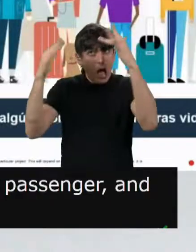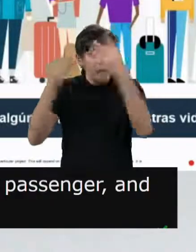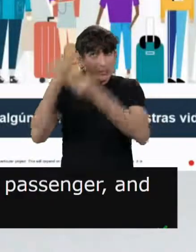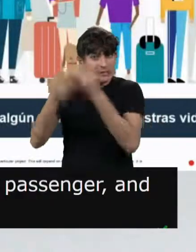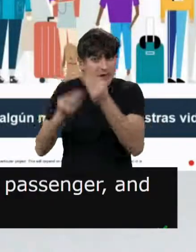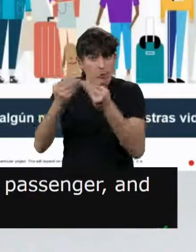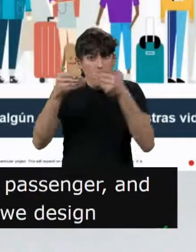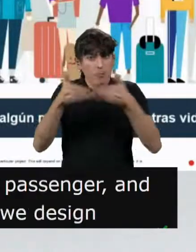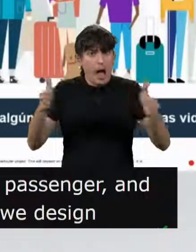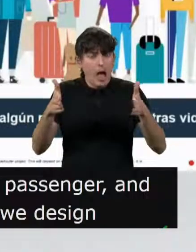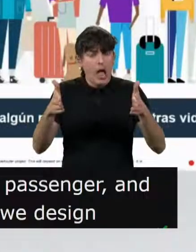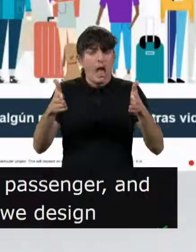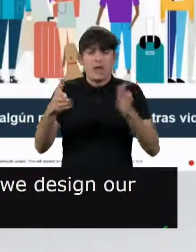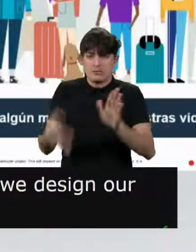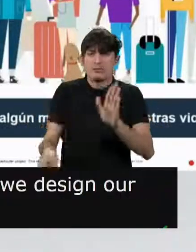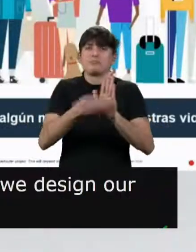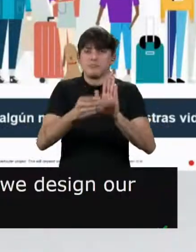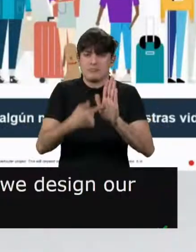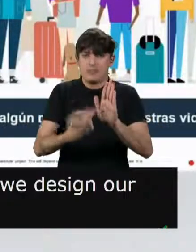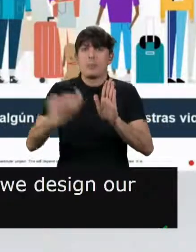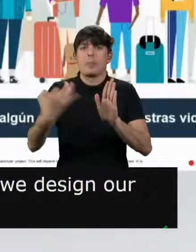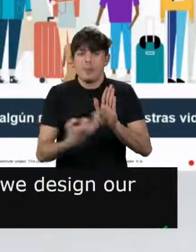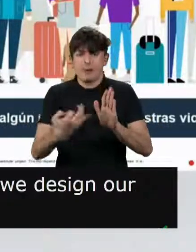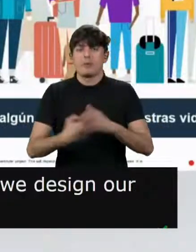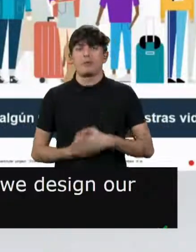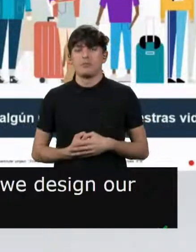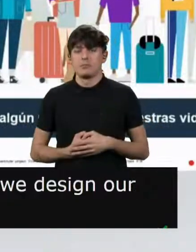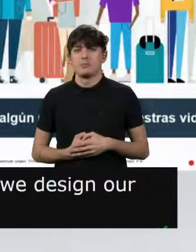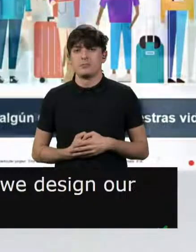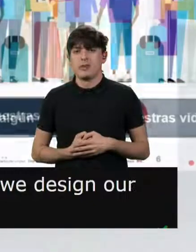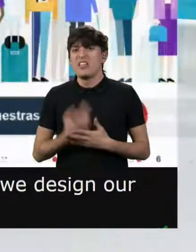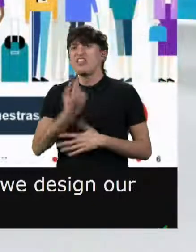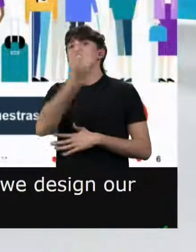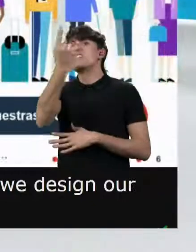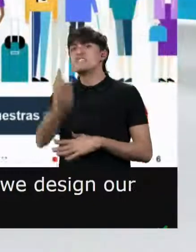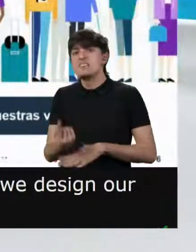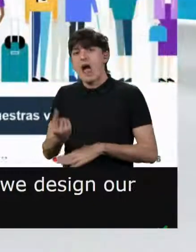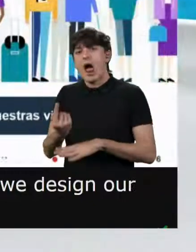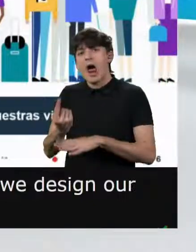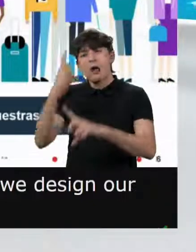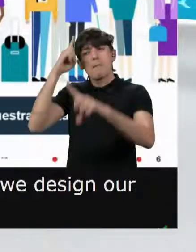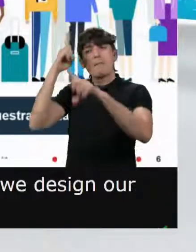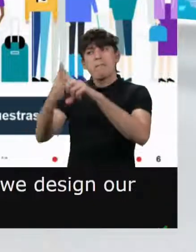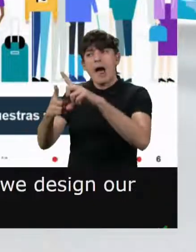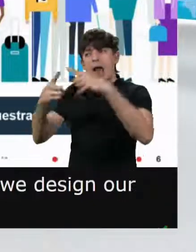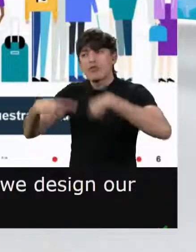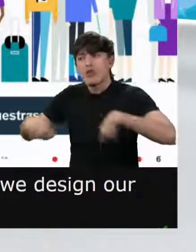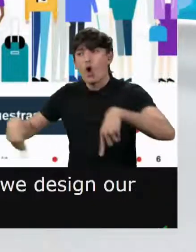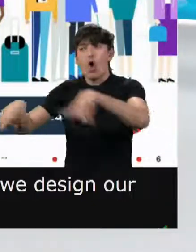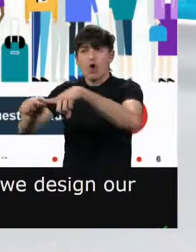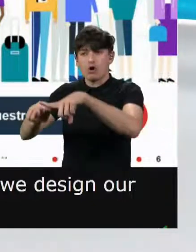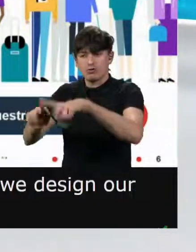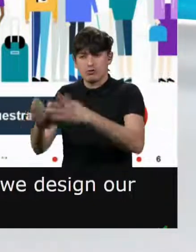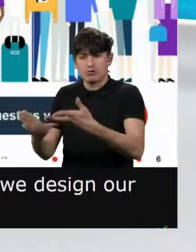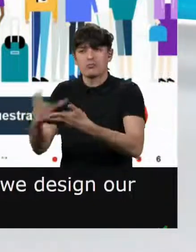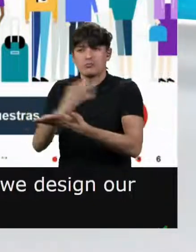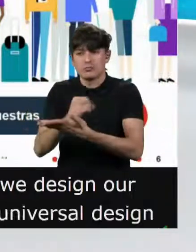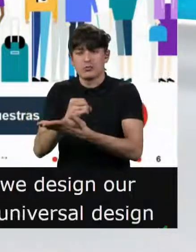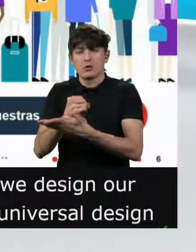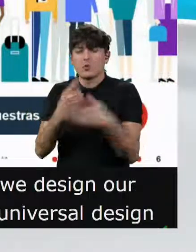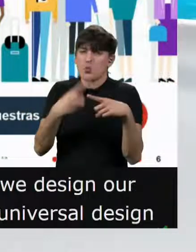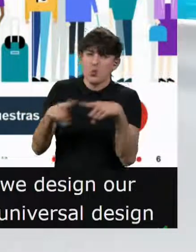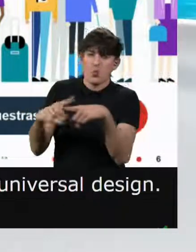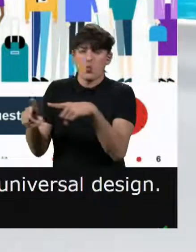products and services. Now, the design for everyone, universal design, these are the things that we're